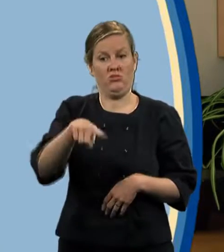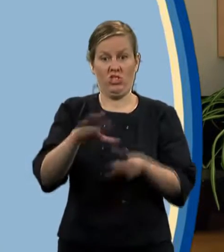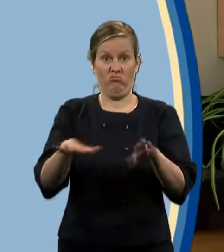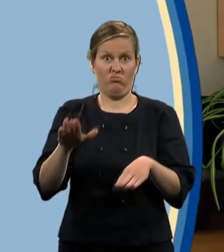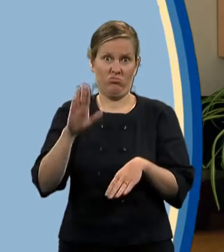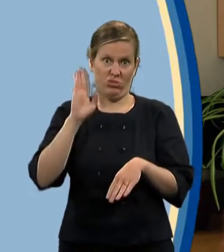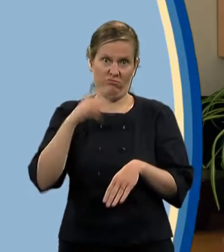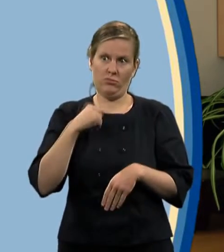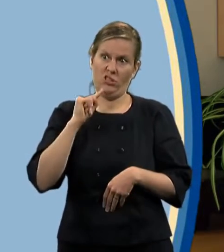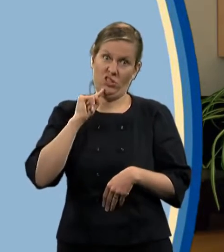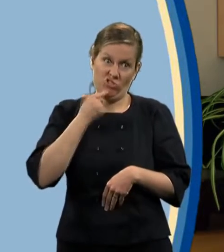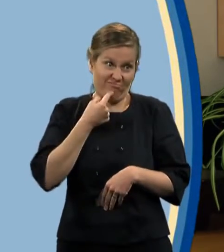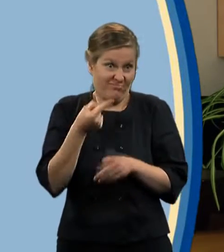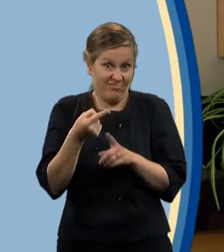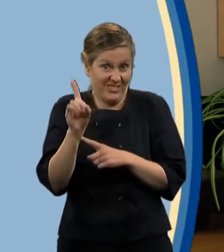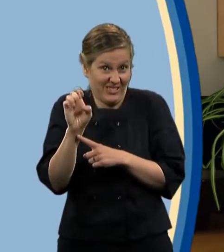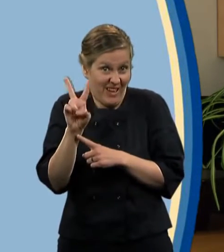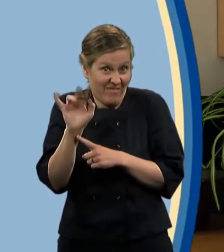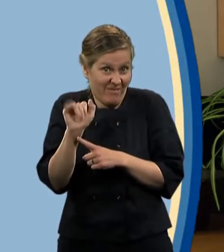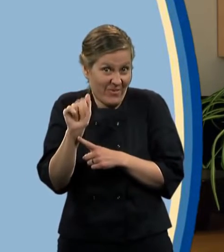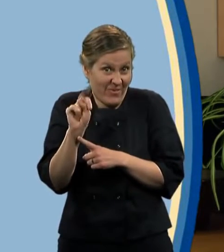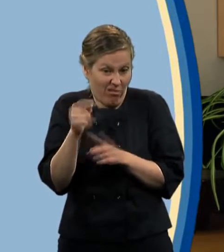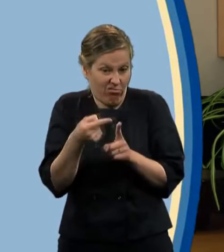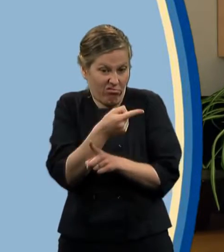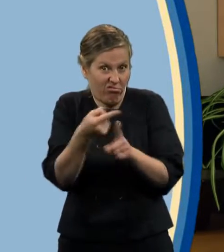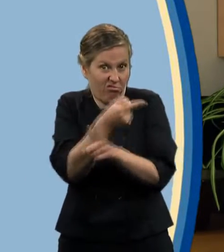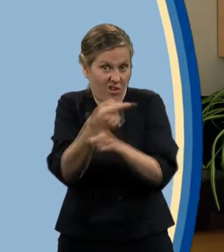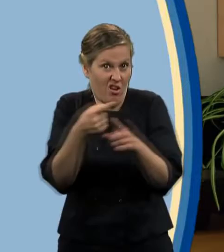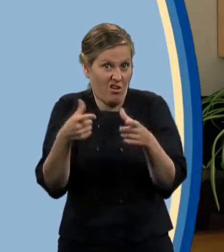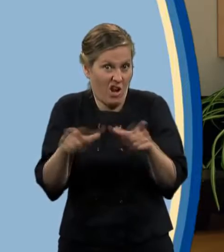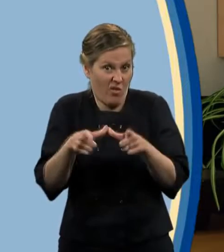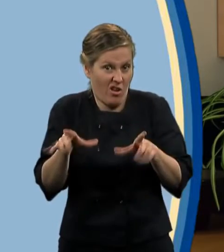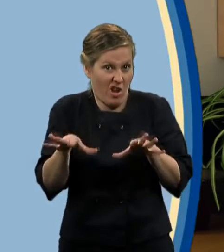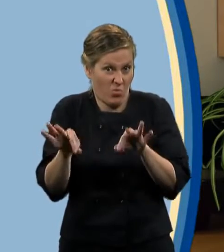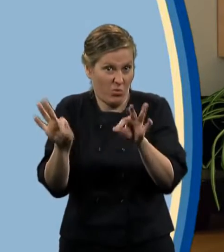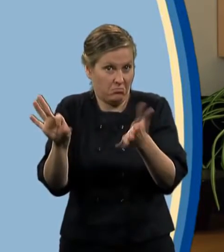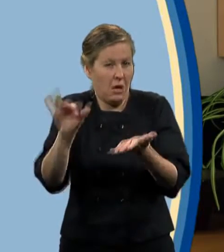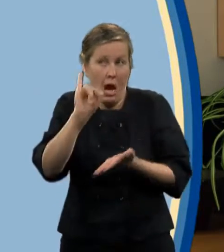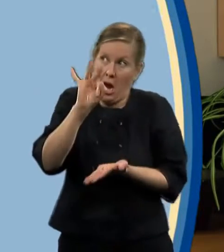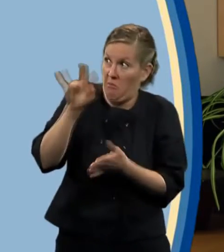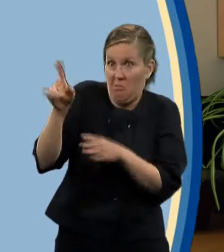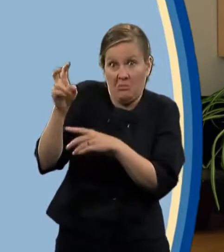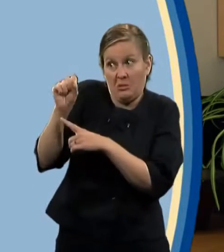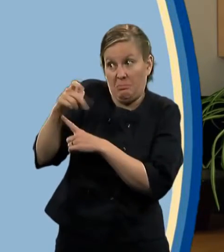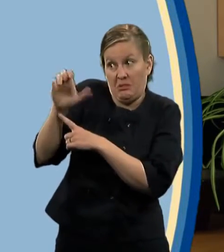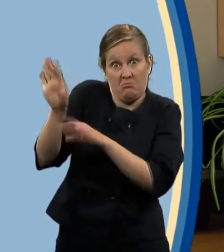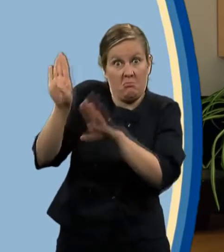who happened to be typically hearing children, you might expect would have very deviant language acquisition if